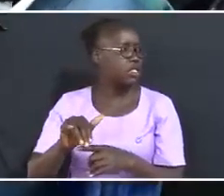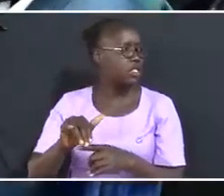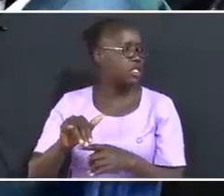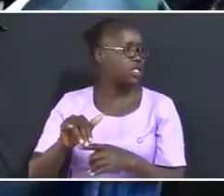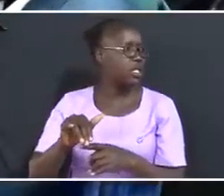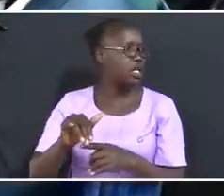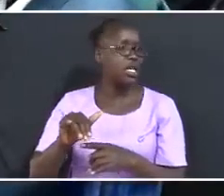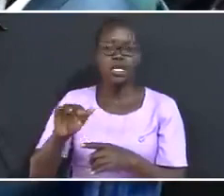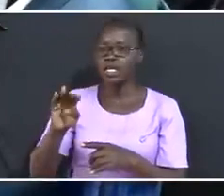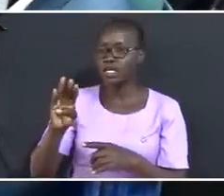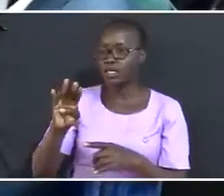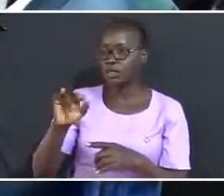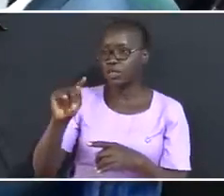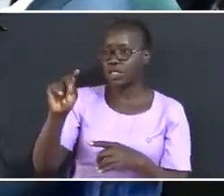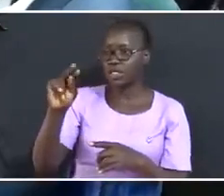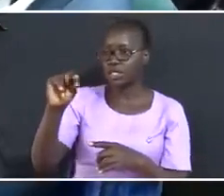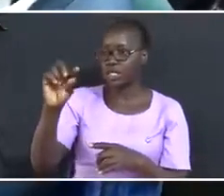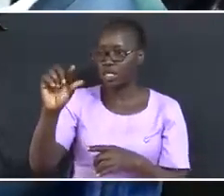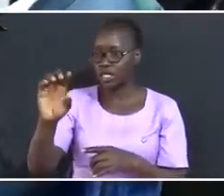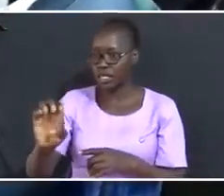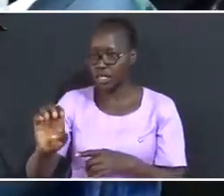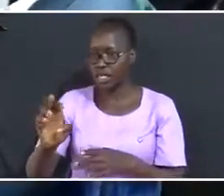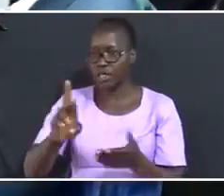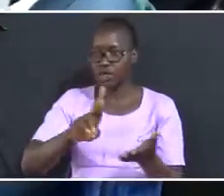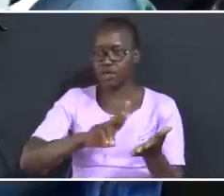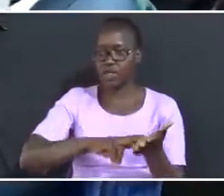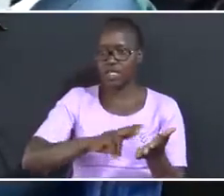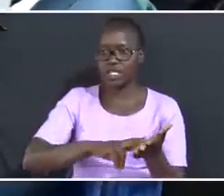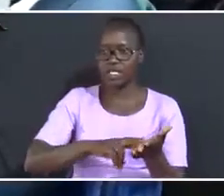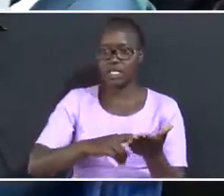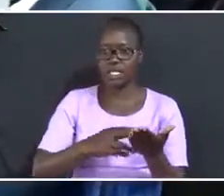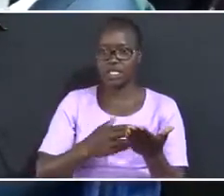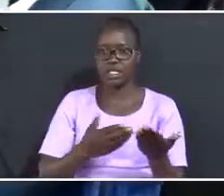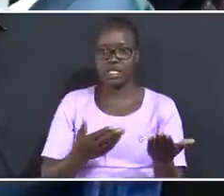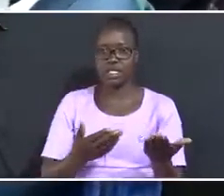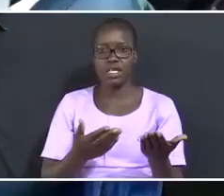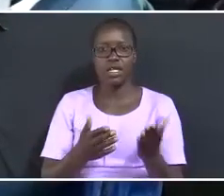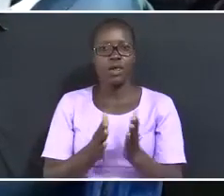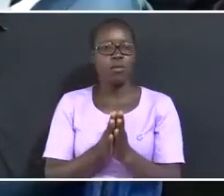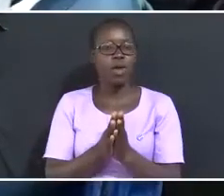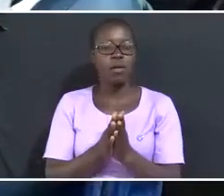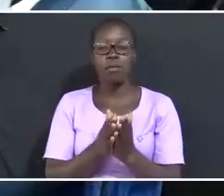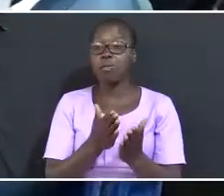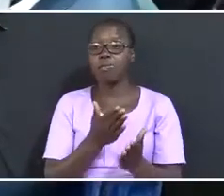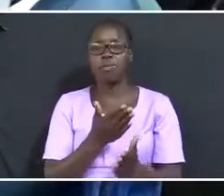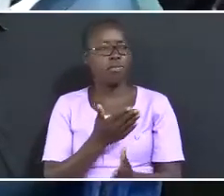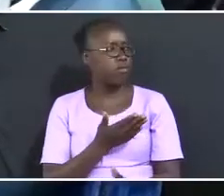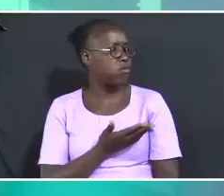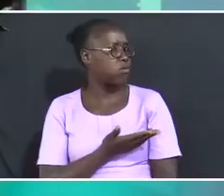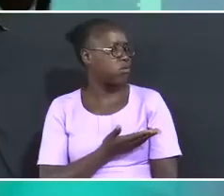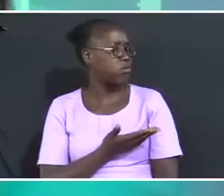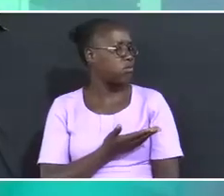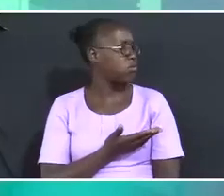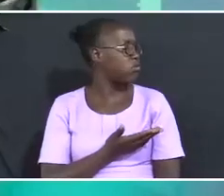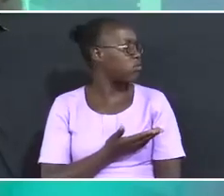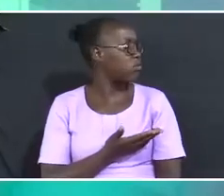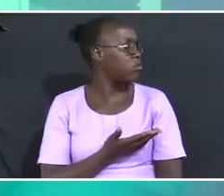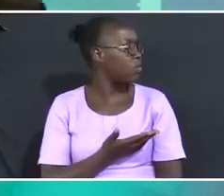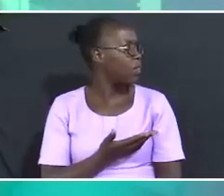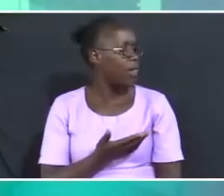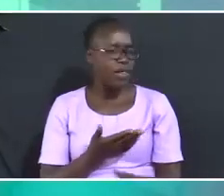one who registered our wedding 39 years ago. So I have